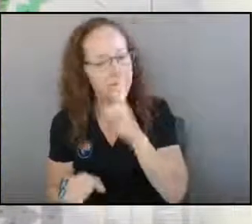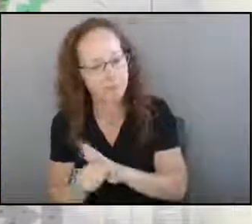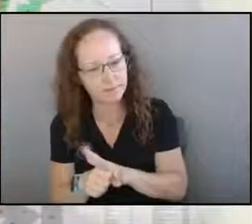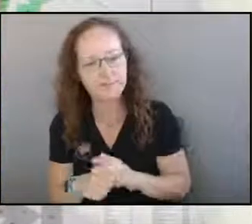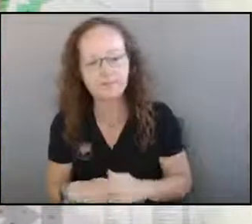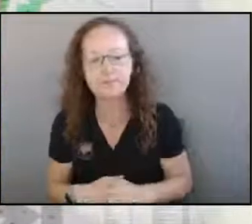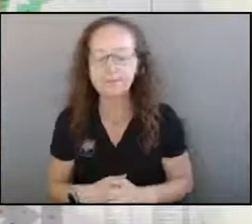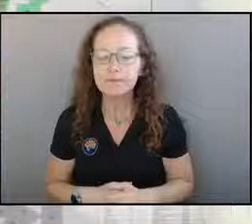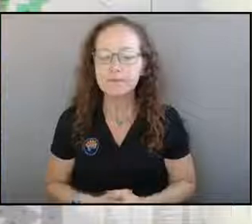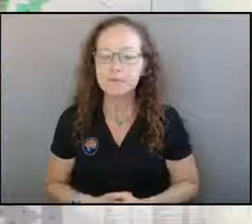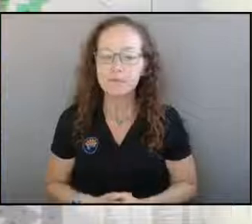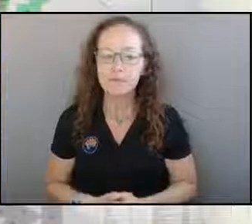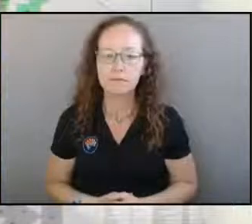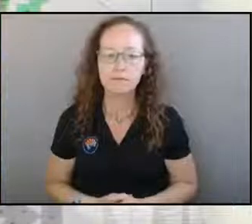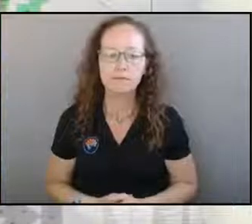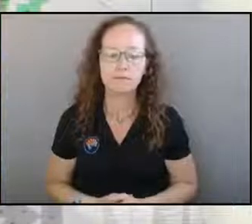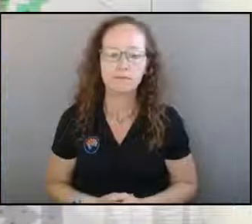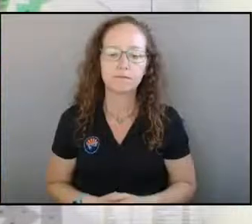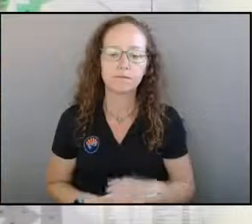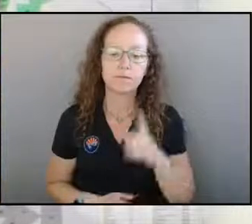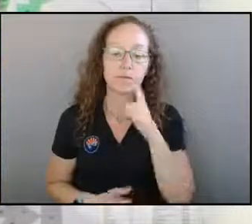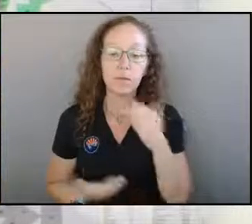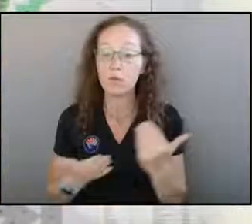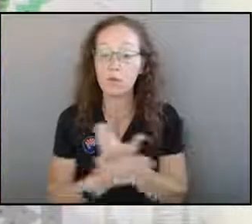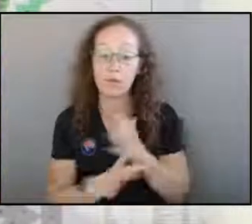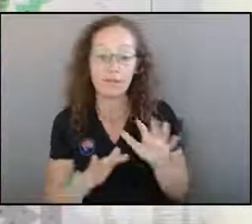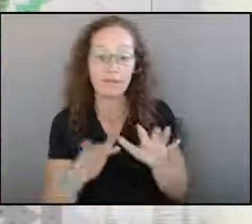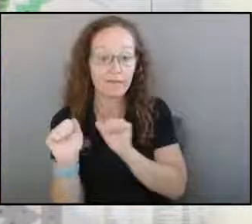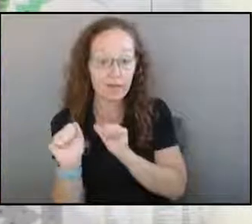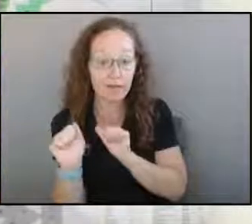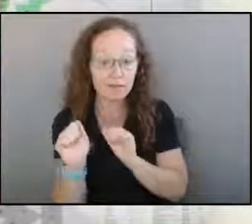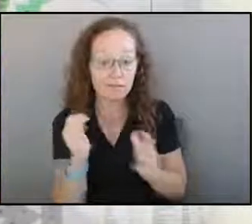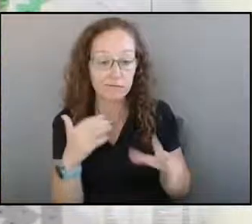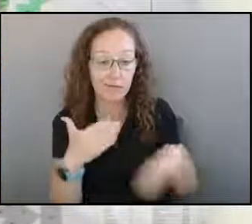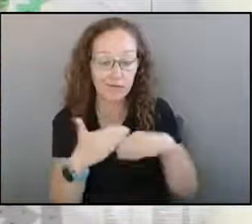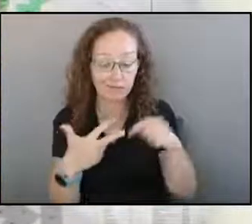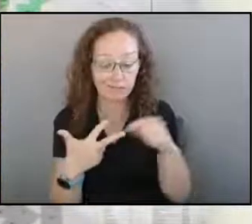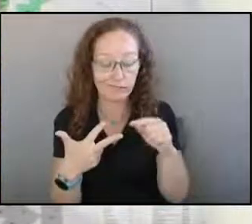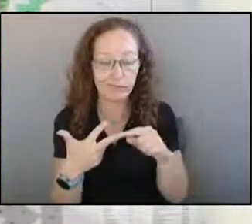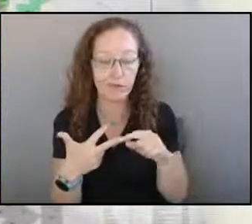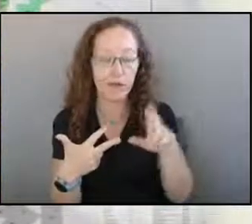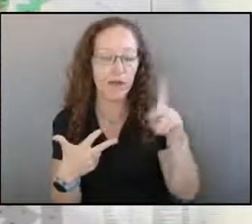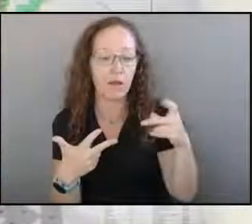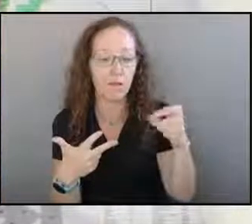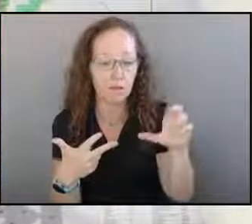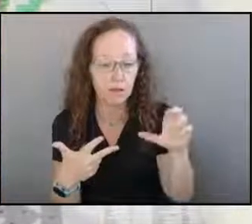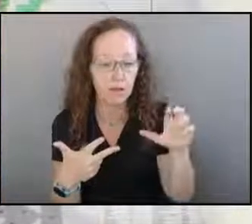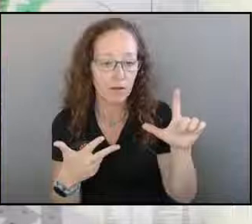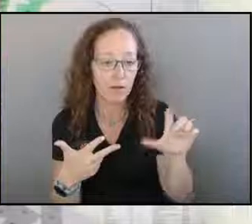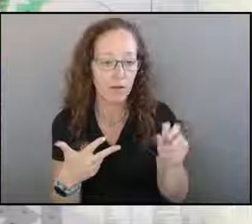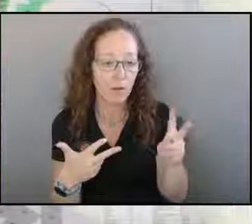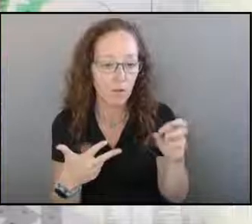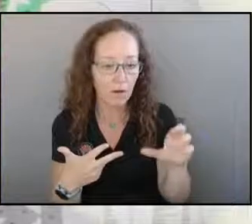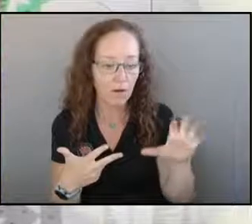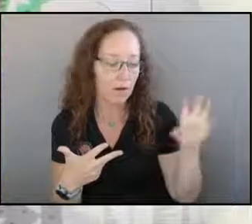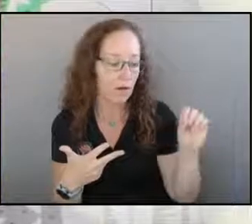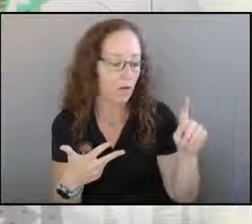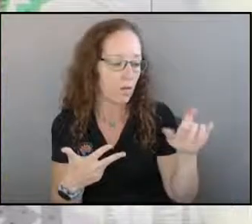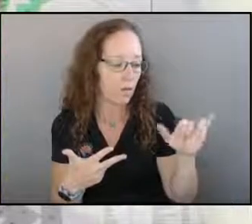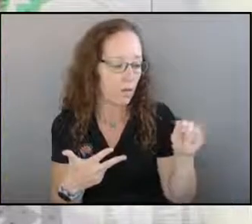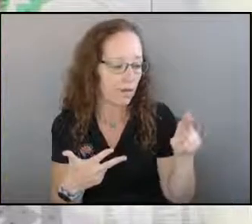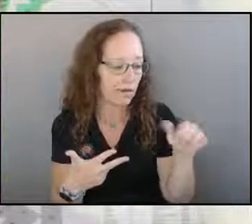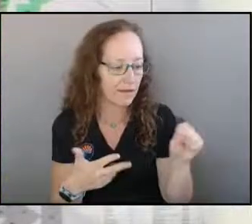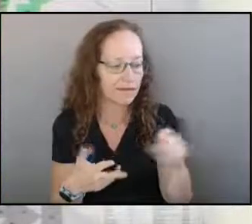So in terms of new evacuation statuses, upper and lower Colonias, Cow Creek,